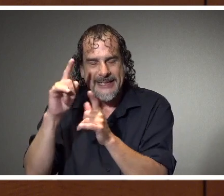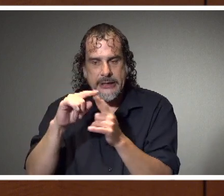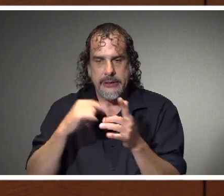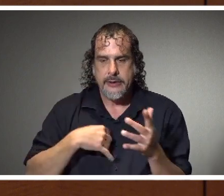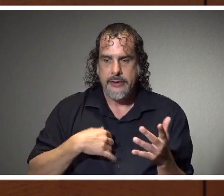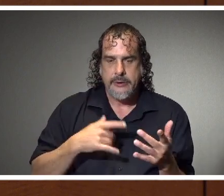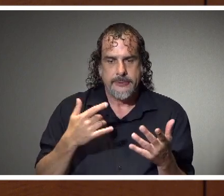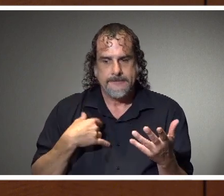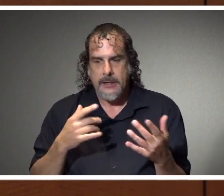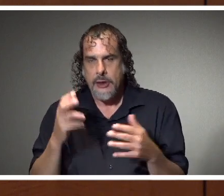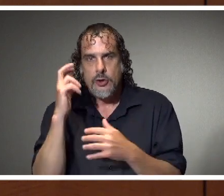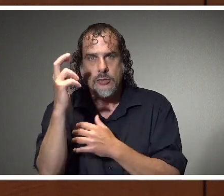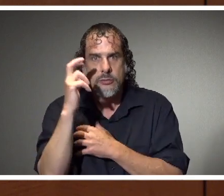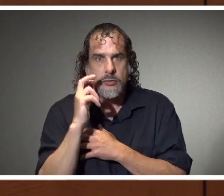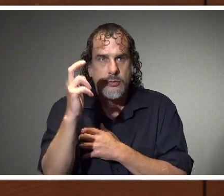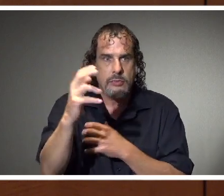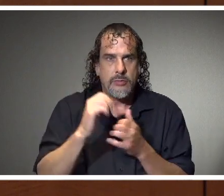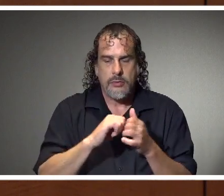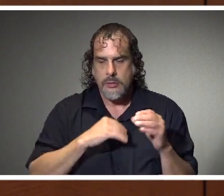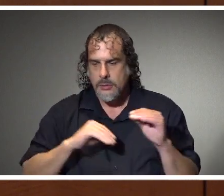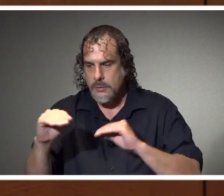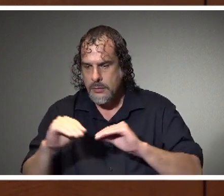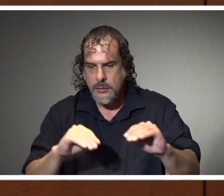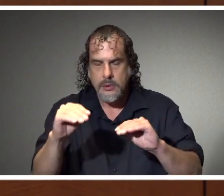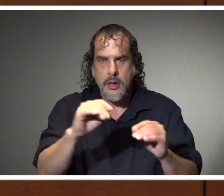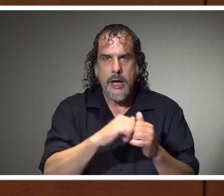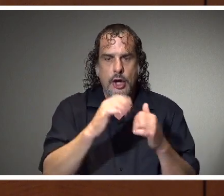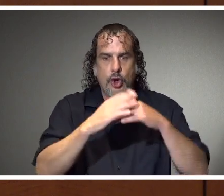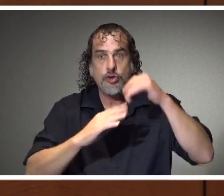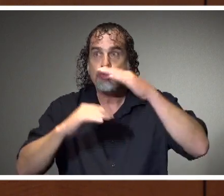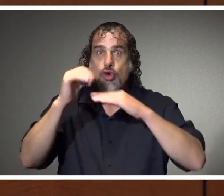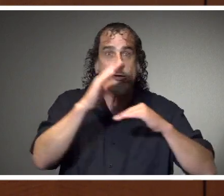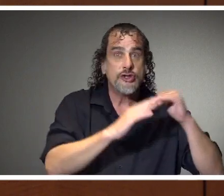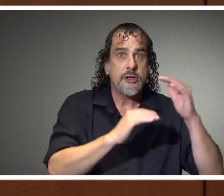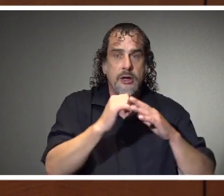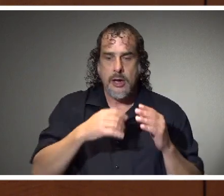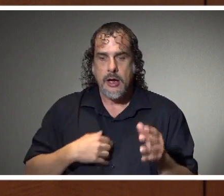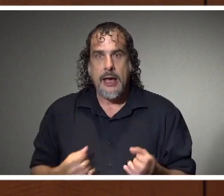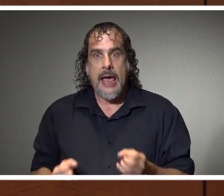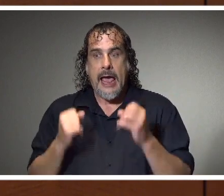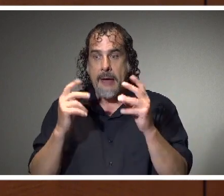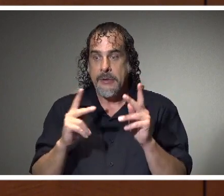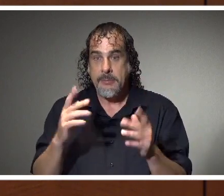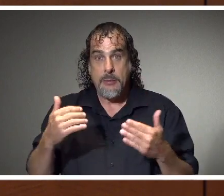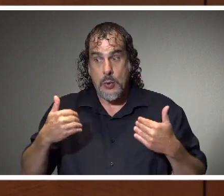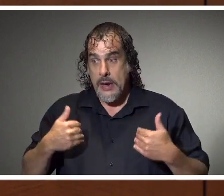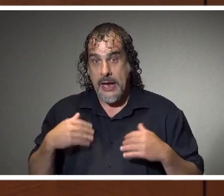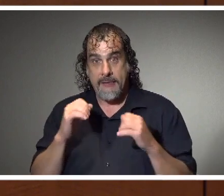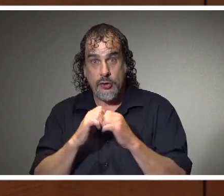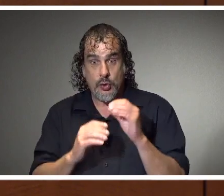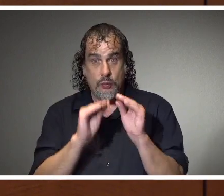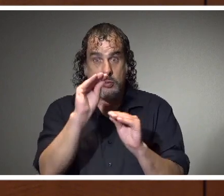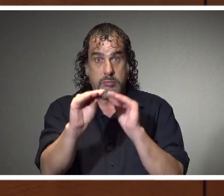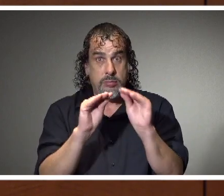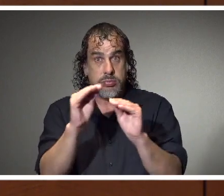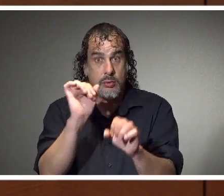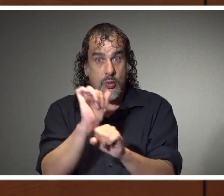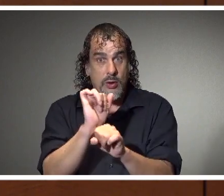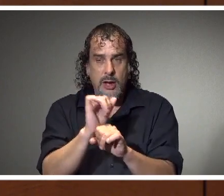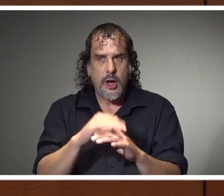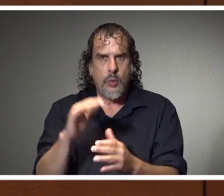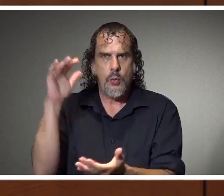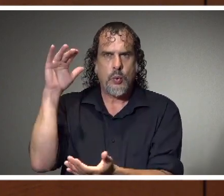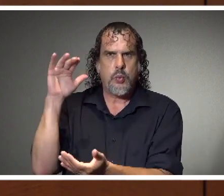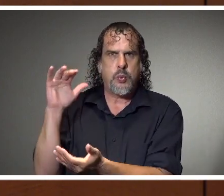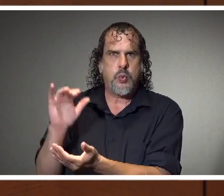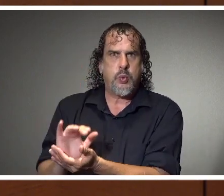logistics, and in construction, the number of people that we have prepared to fill certain jobs is much lower